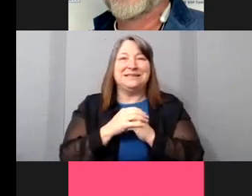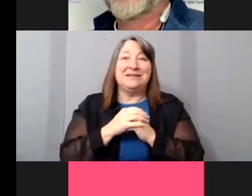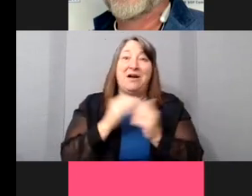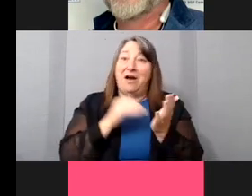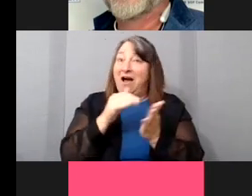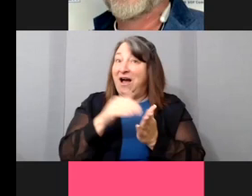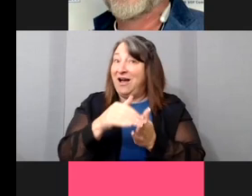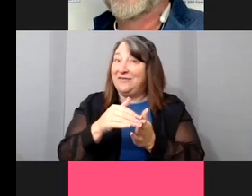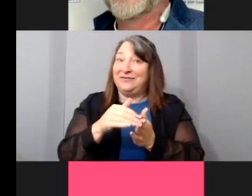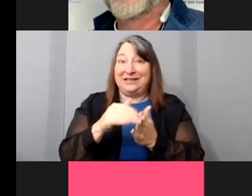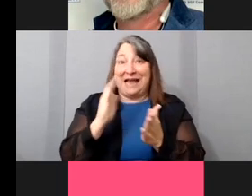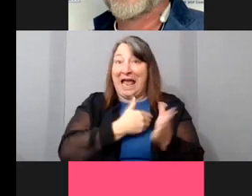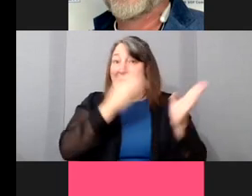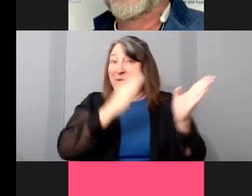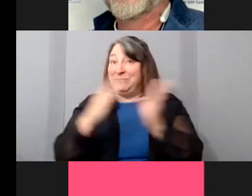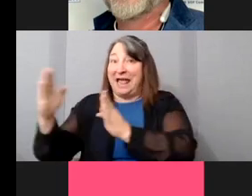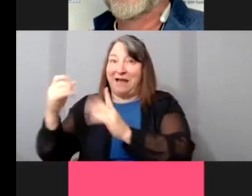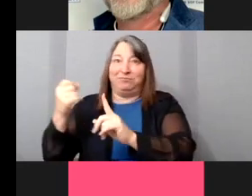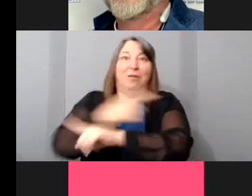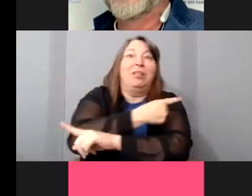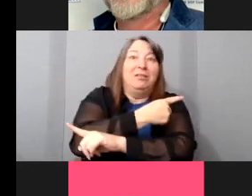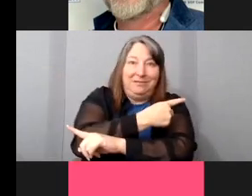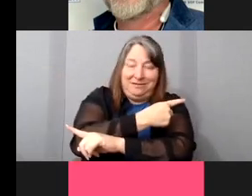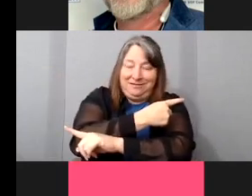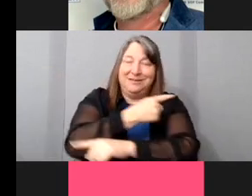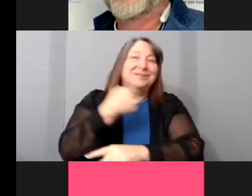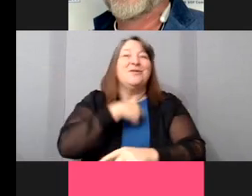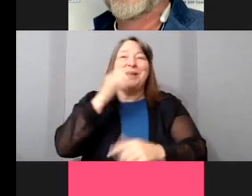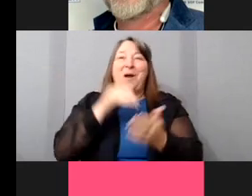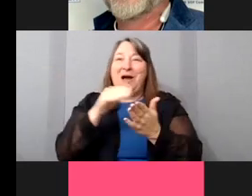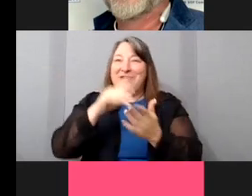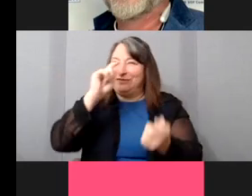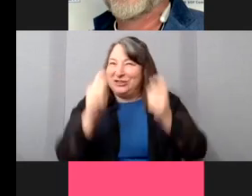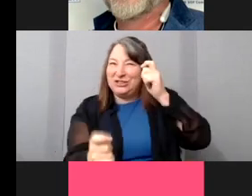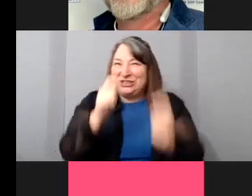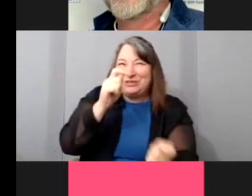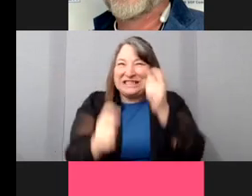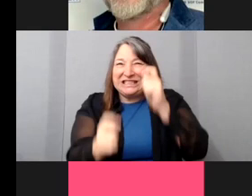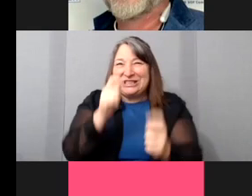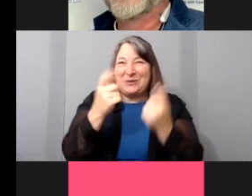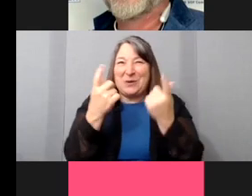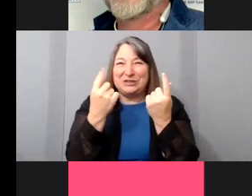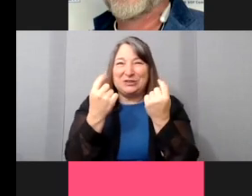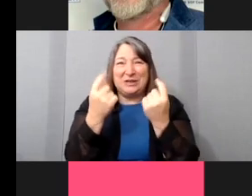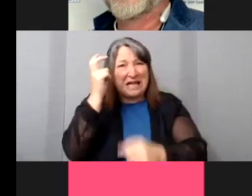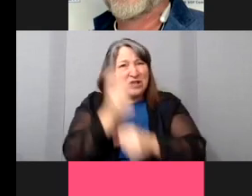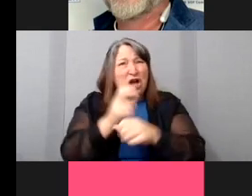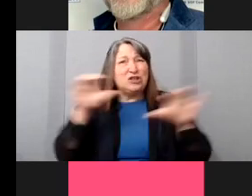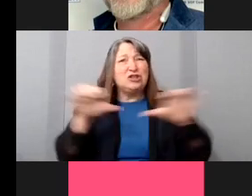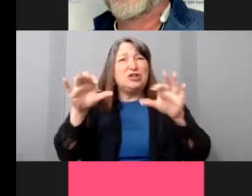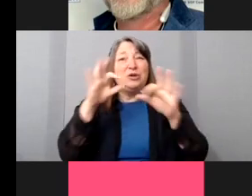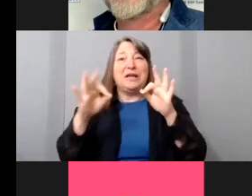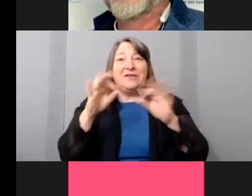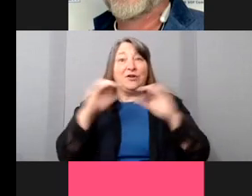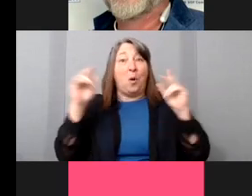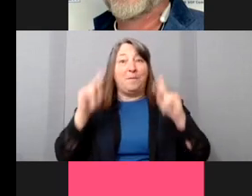and you have to kind of change approaches and shift gears. And so that's hard to do if you're kind of not monitoring how it's going